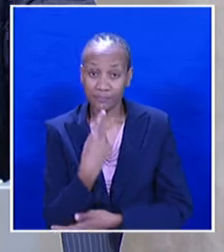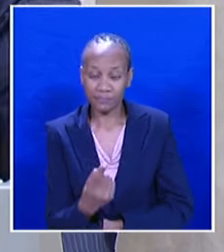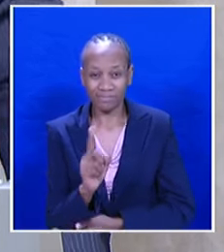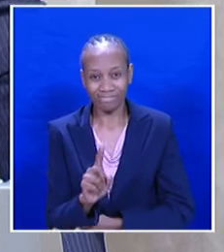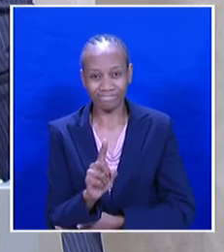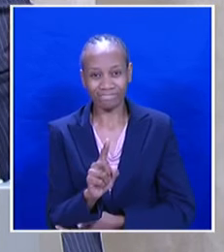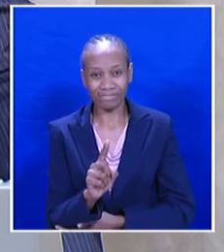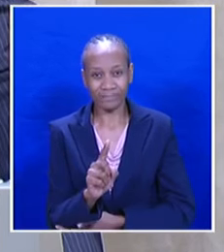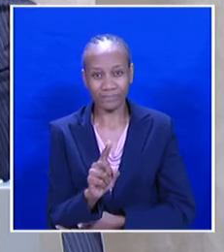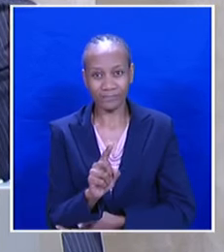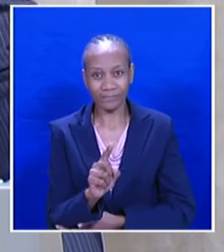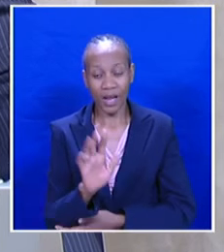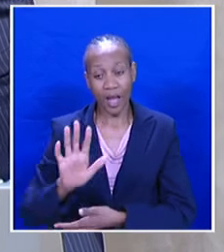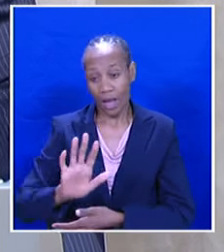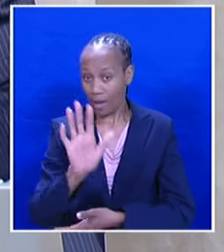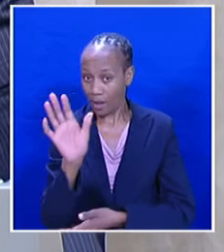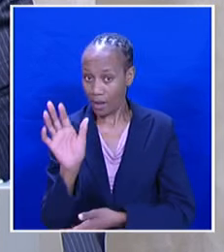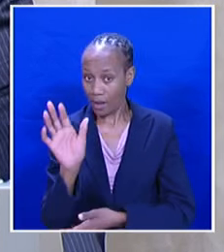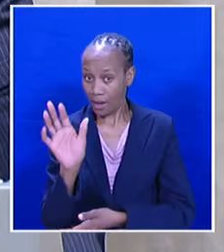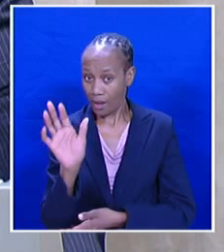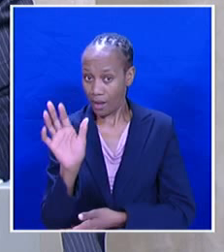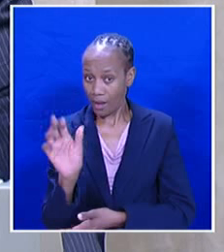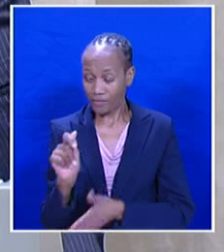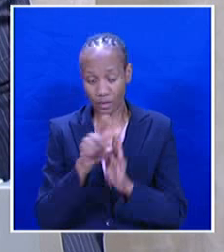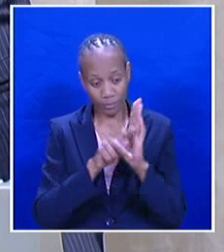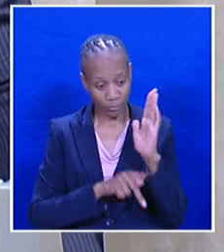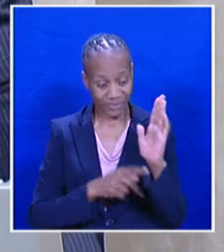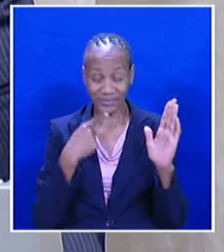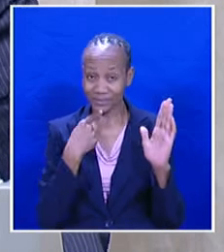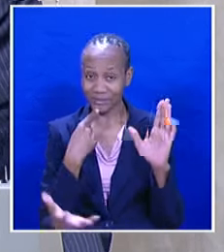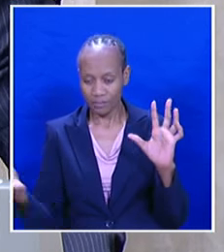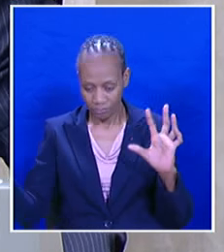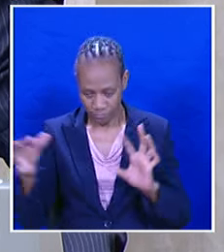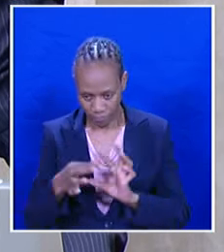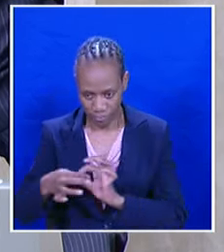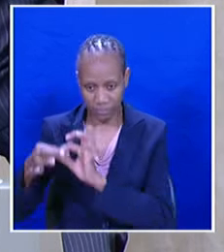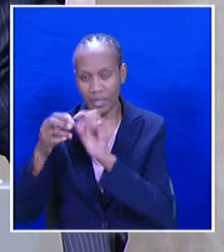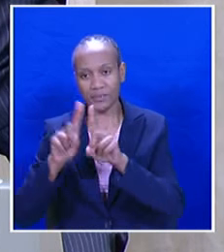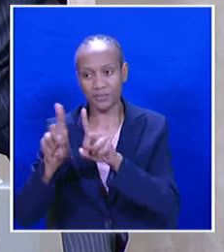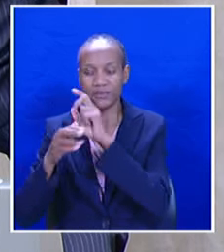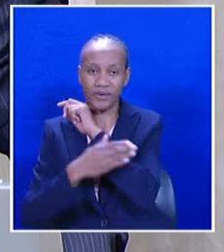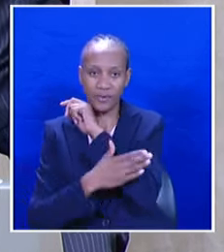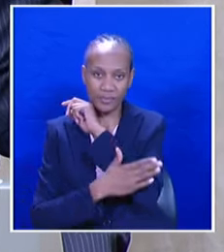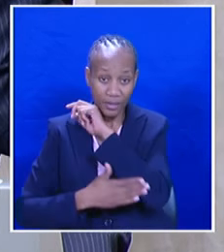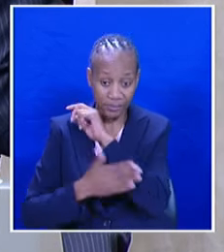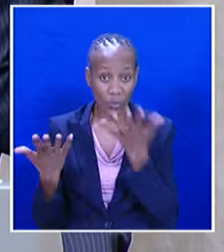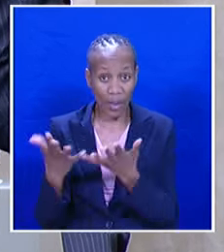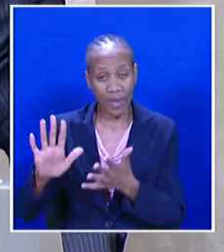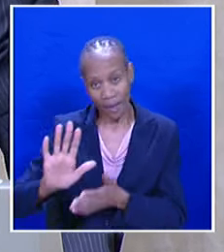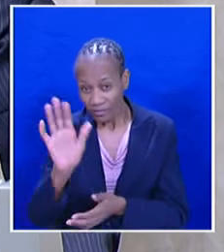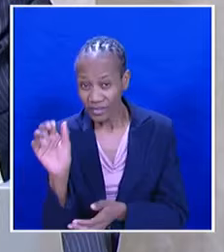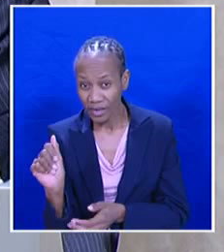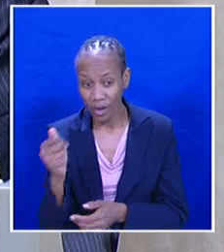policy of being of cooperating with the number of countries in Africa, we have entered into a number